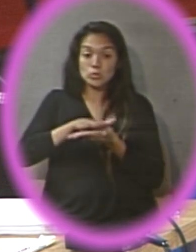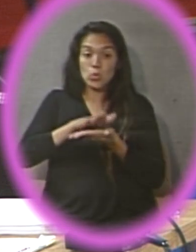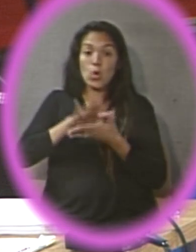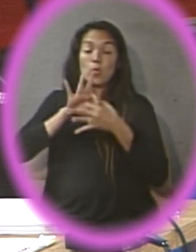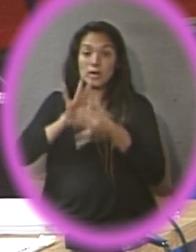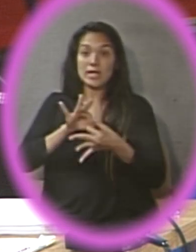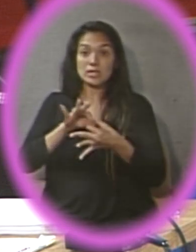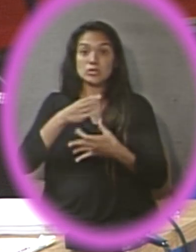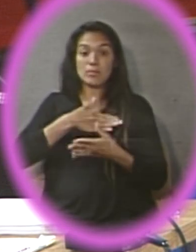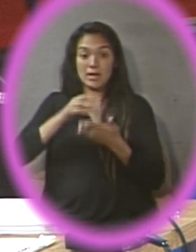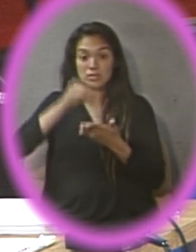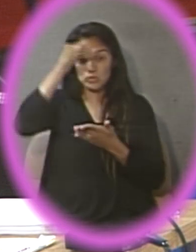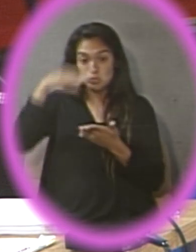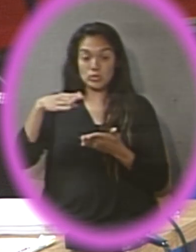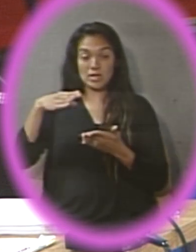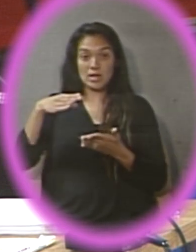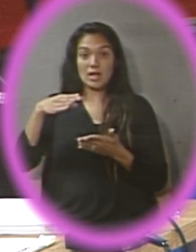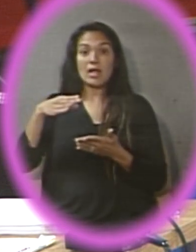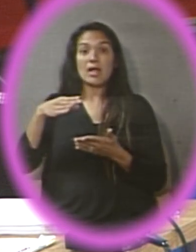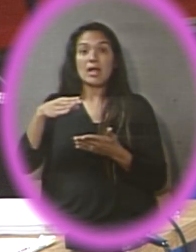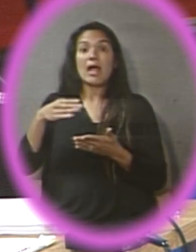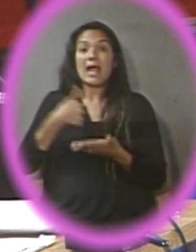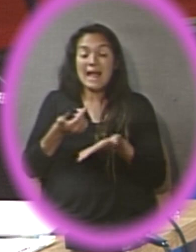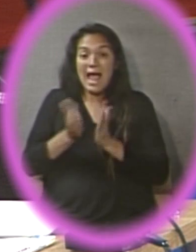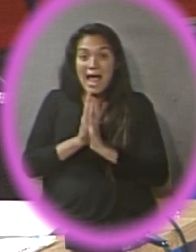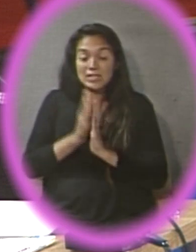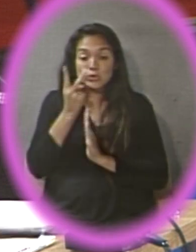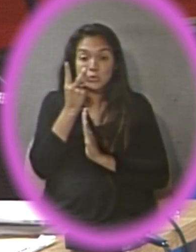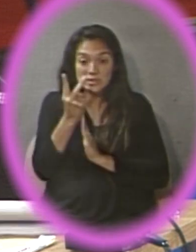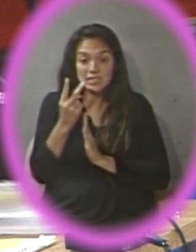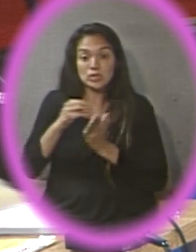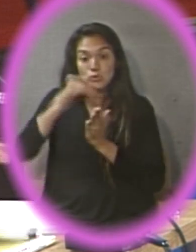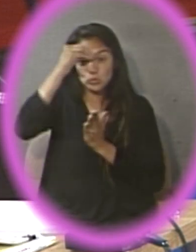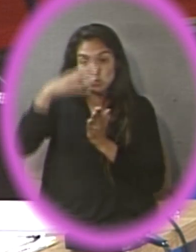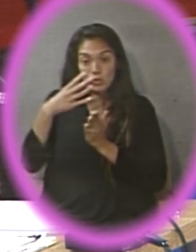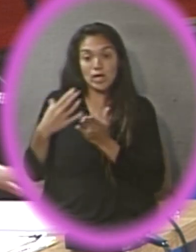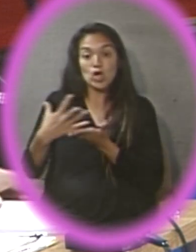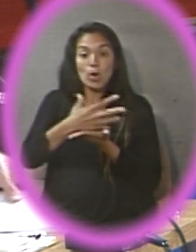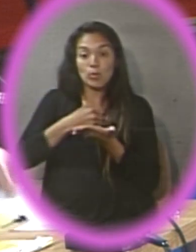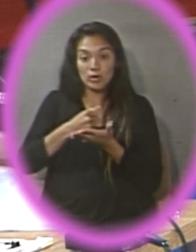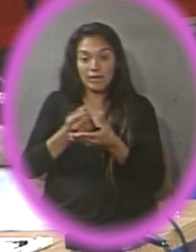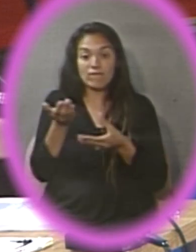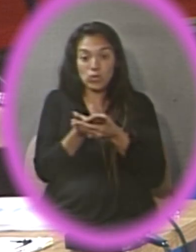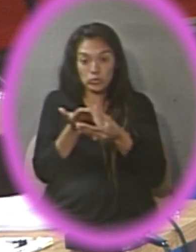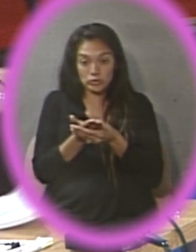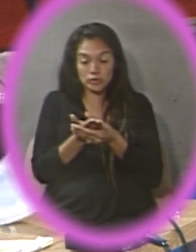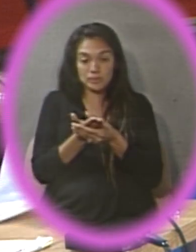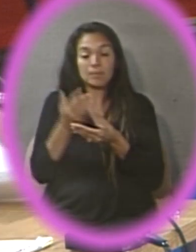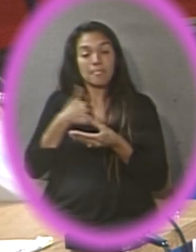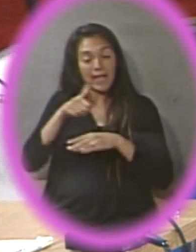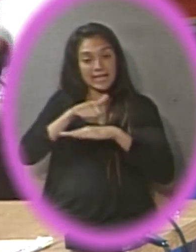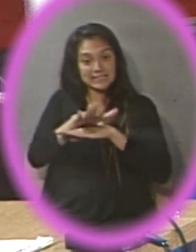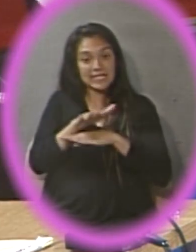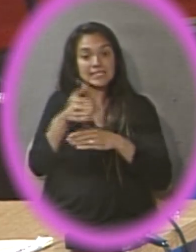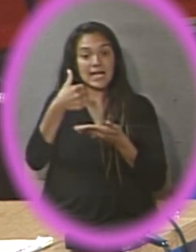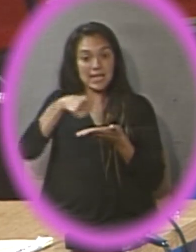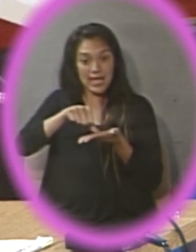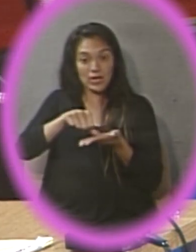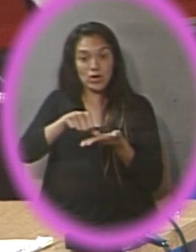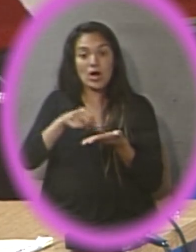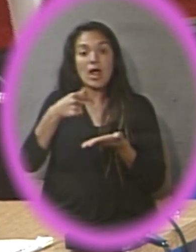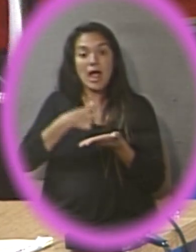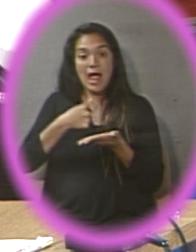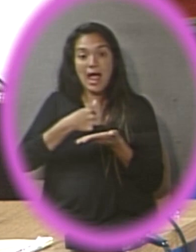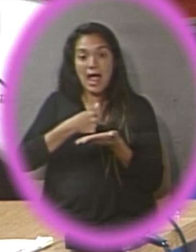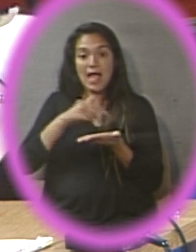students, and I've asked to be able to see the student cumulative folders. I began by sending a letter, and these are the documents that I've been writing